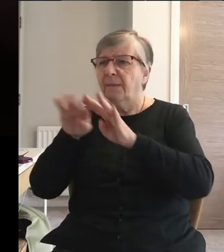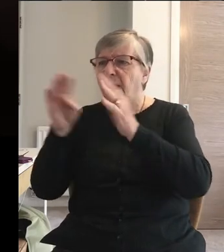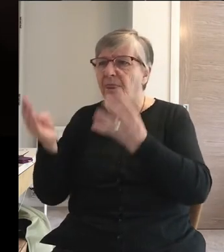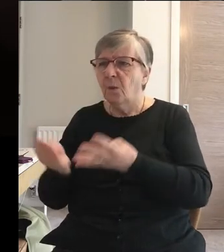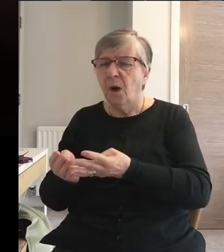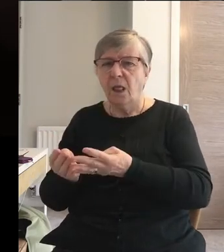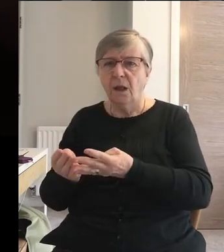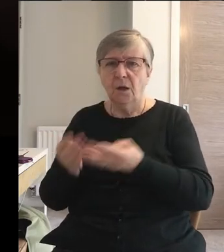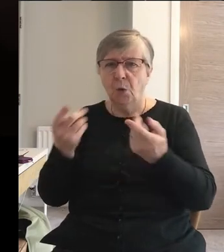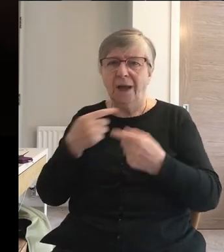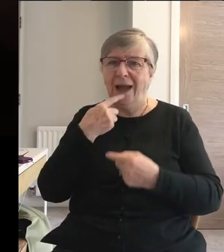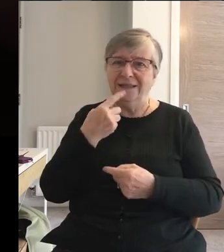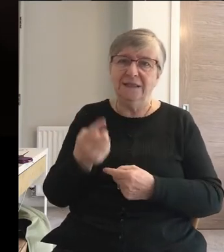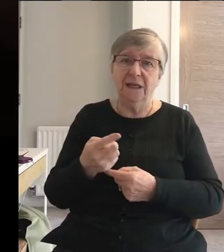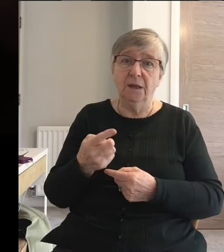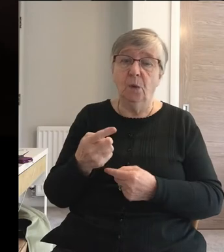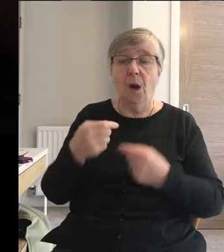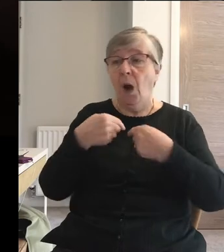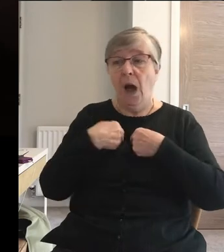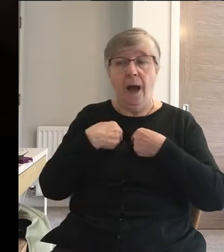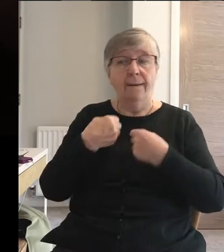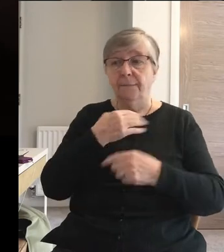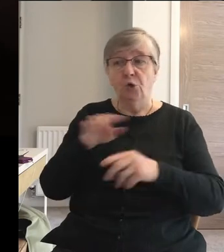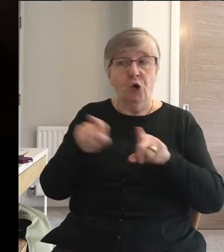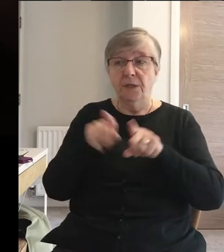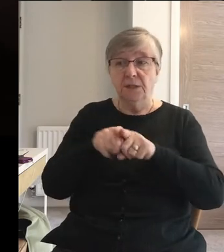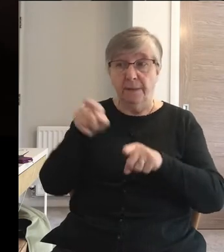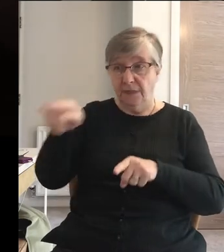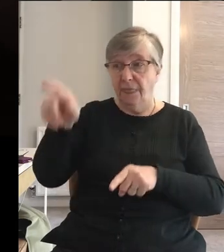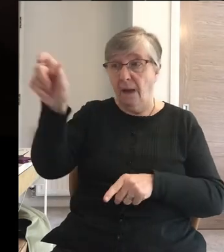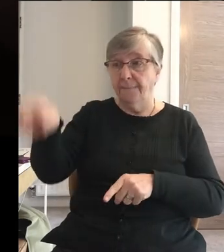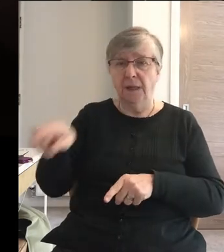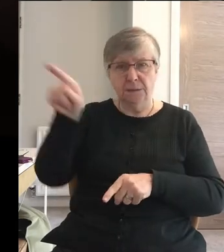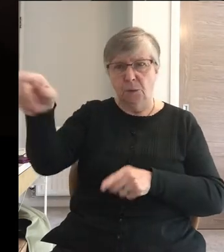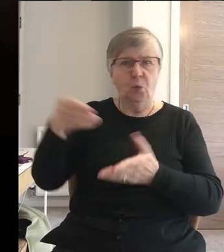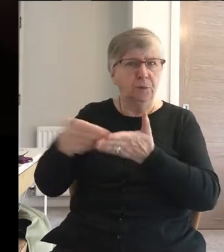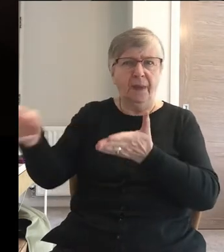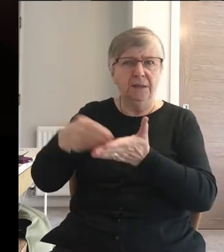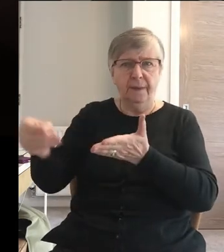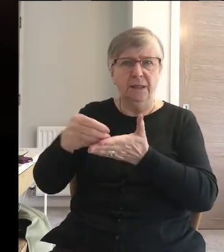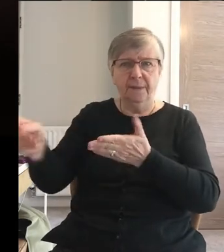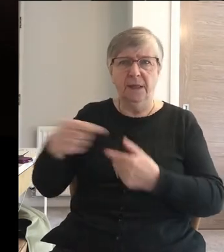It's no defense to say, well, at least I'm not as extravagant as so-and-so.